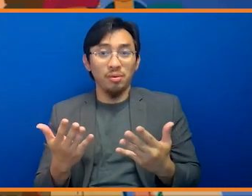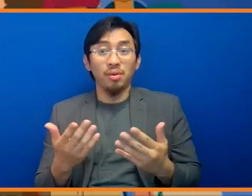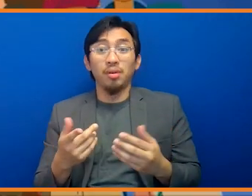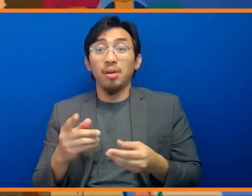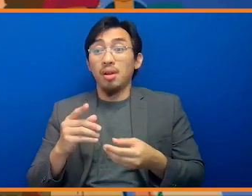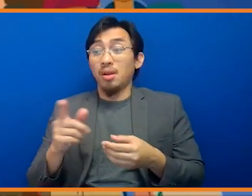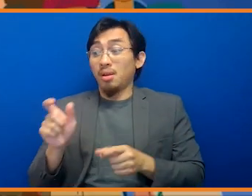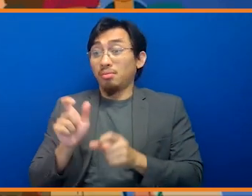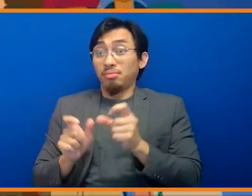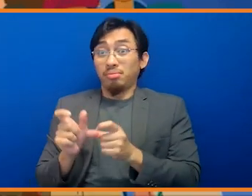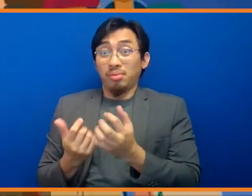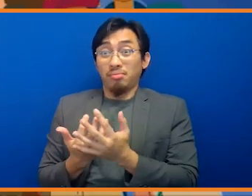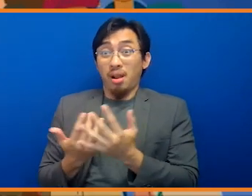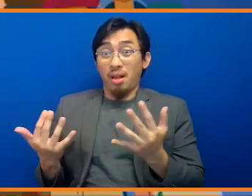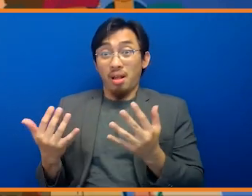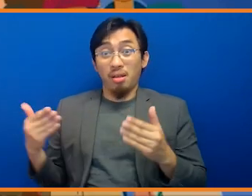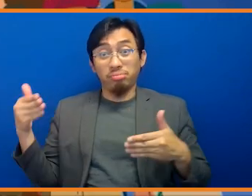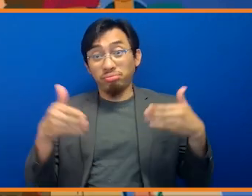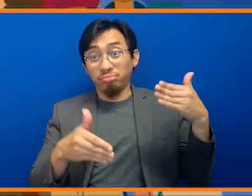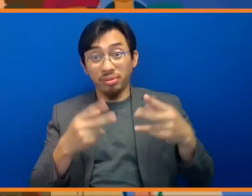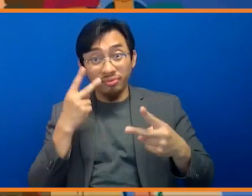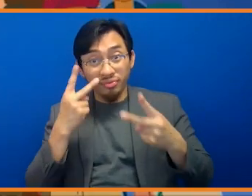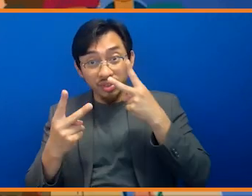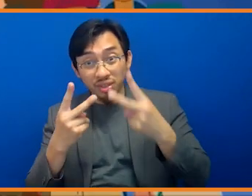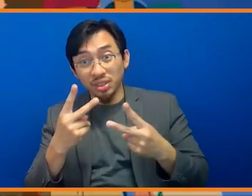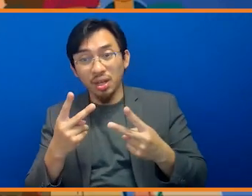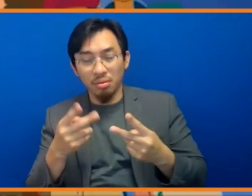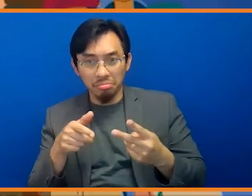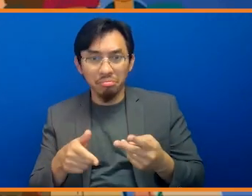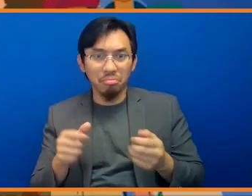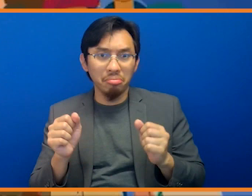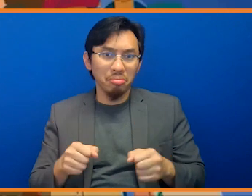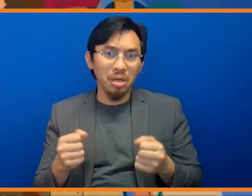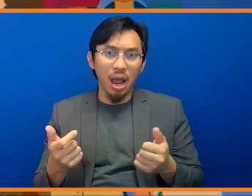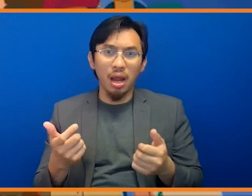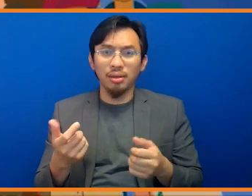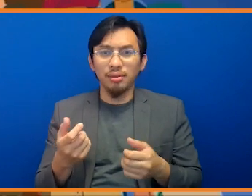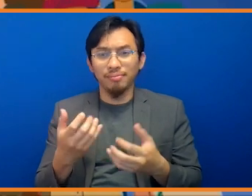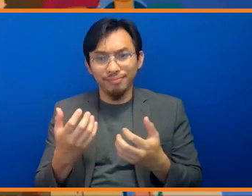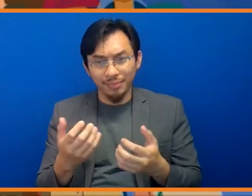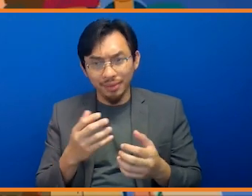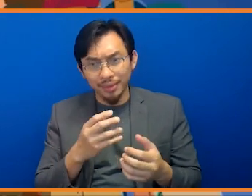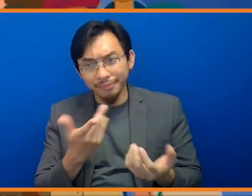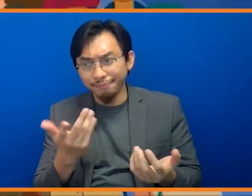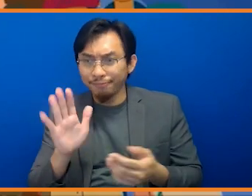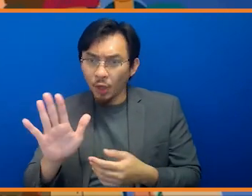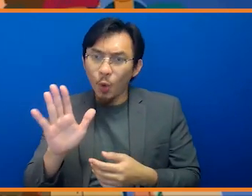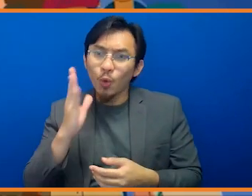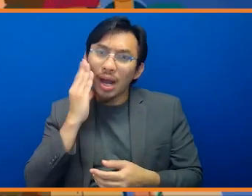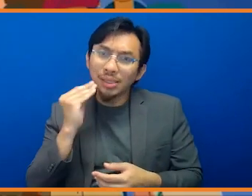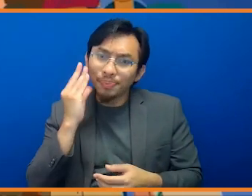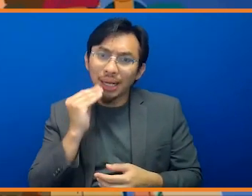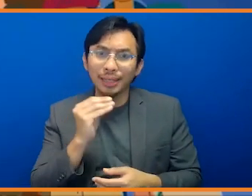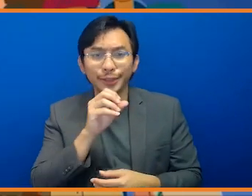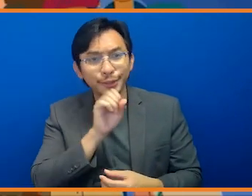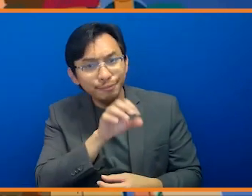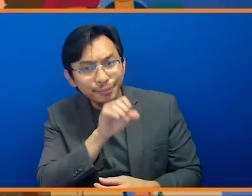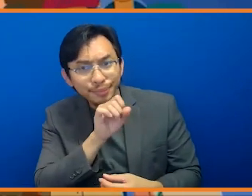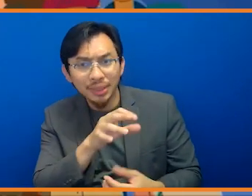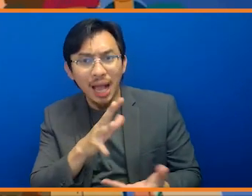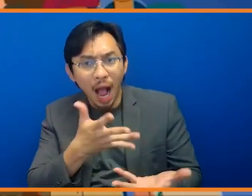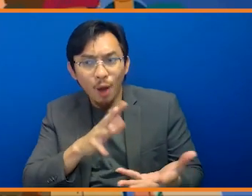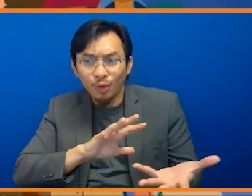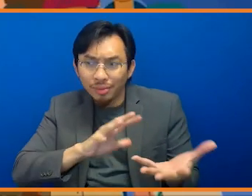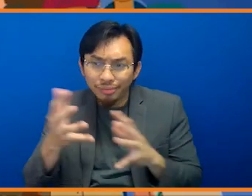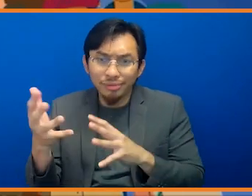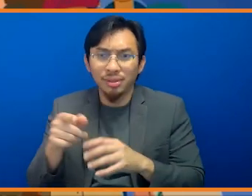Increase in the number of visitors will provide the locals in Aceh more opportunities to speak about their own experiences,